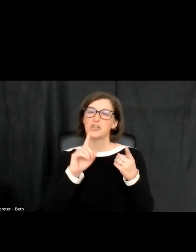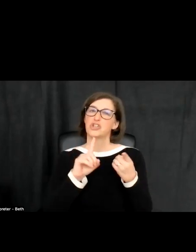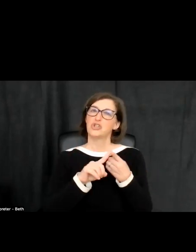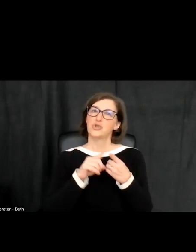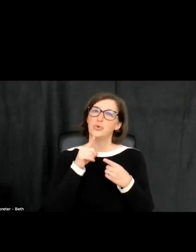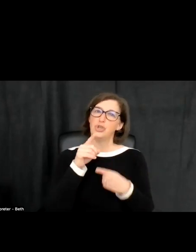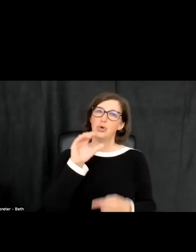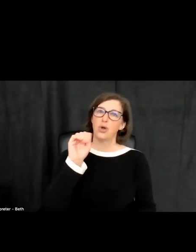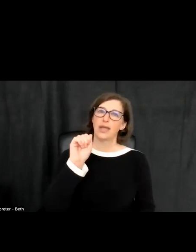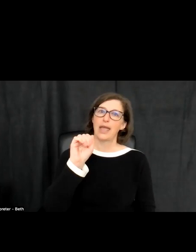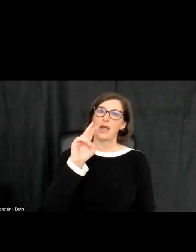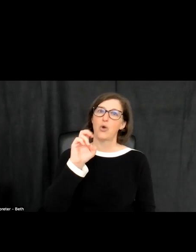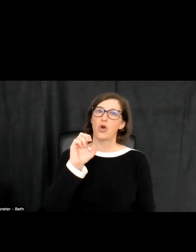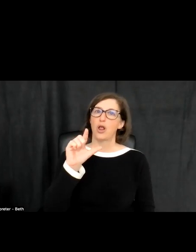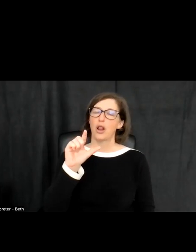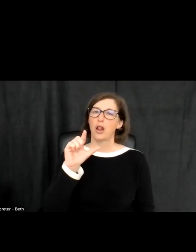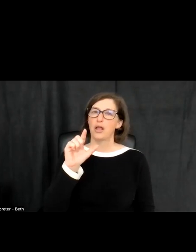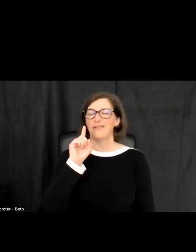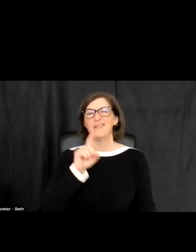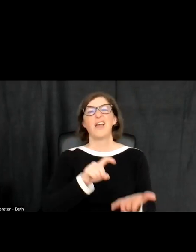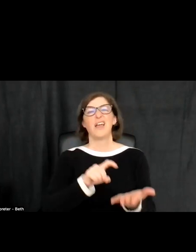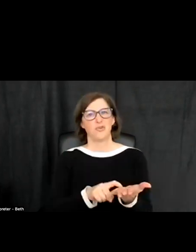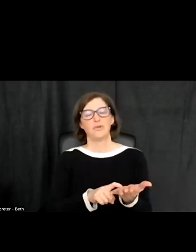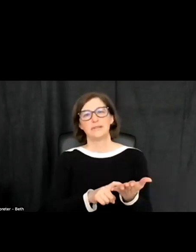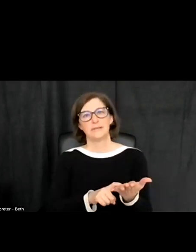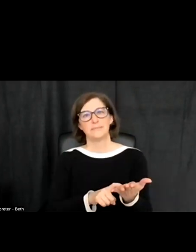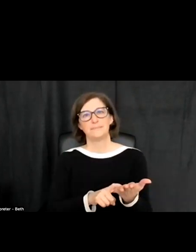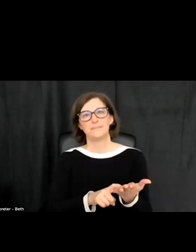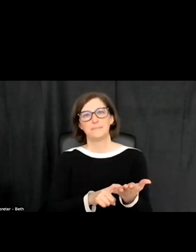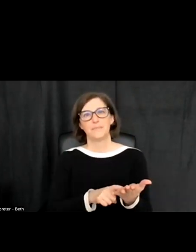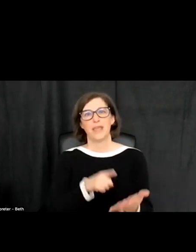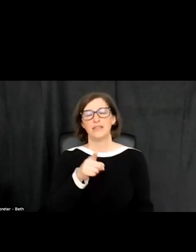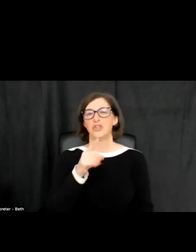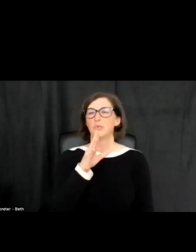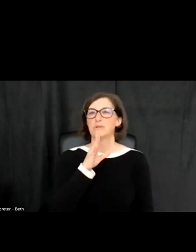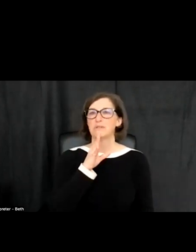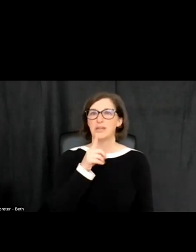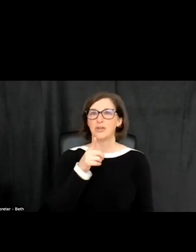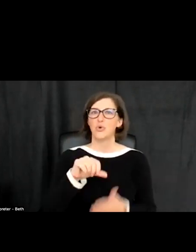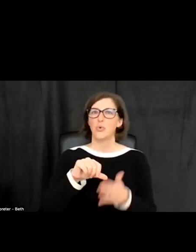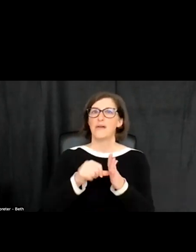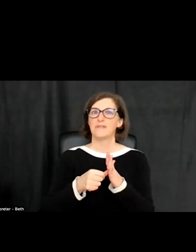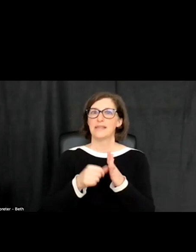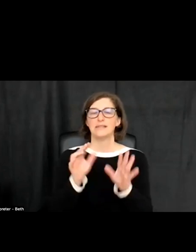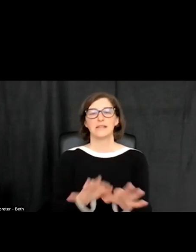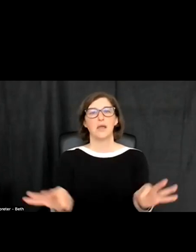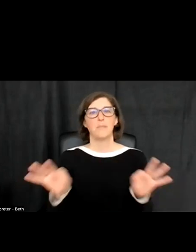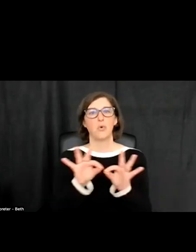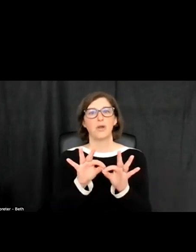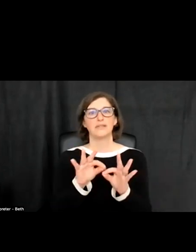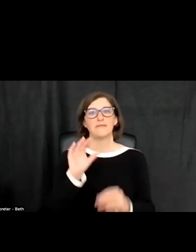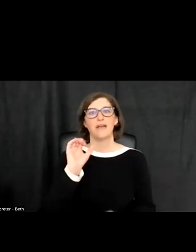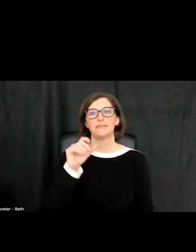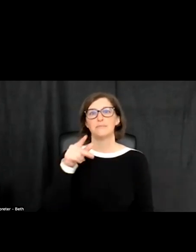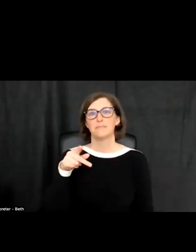you, Carol, and noted that as you were speaking, you really emphasized the importance of support